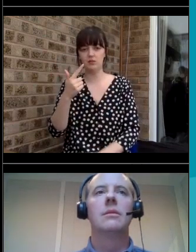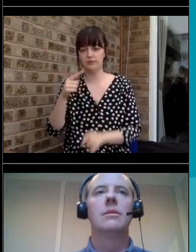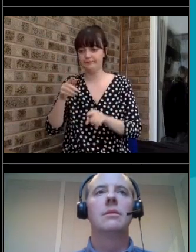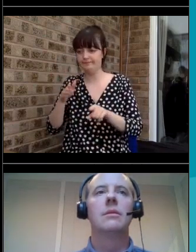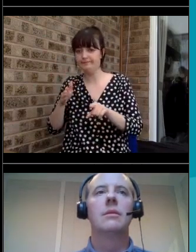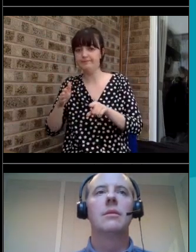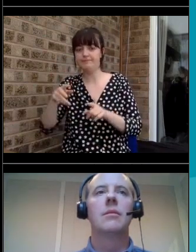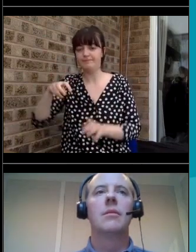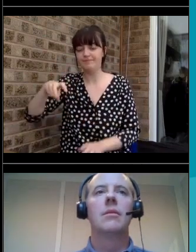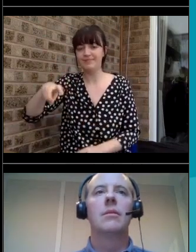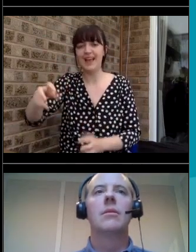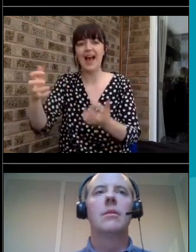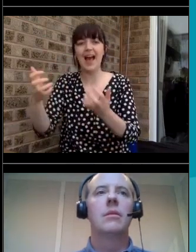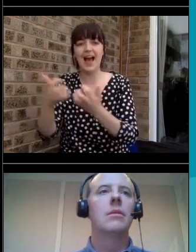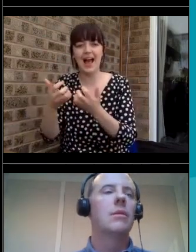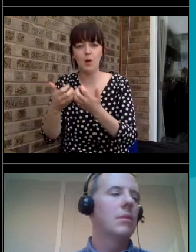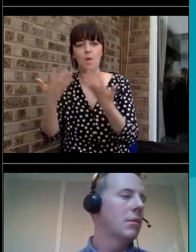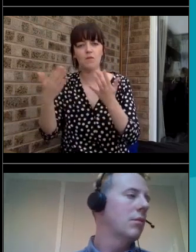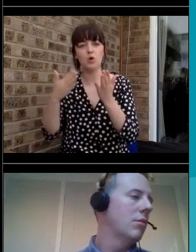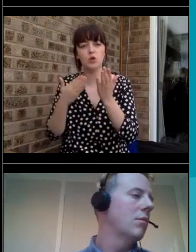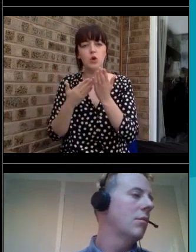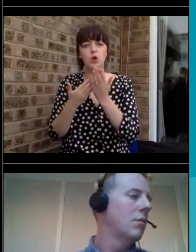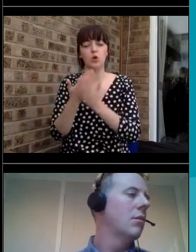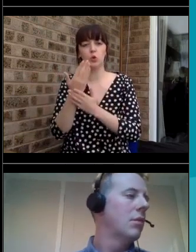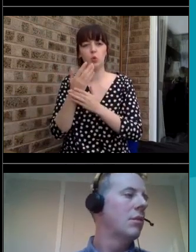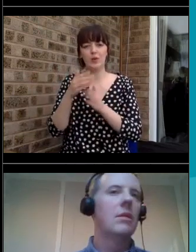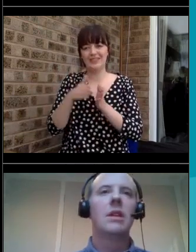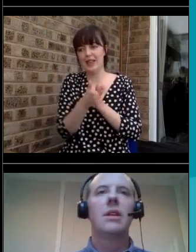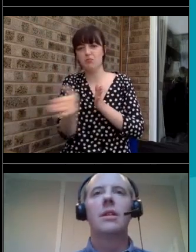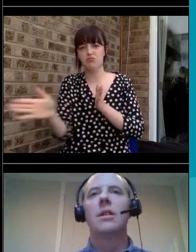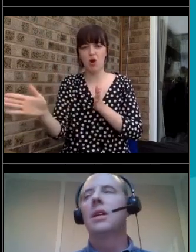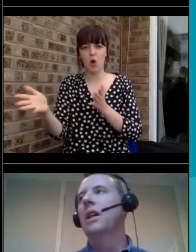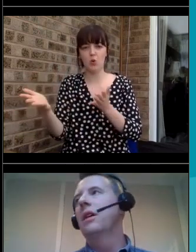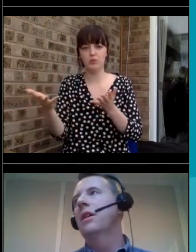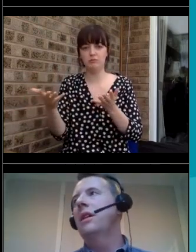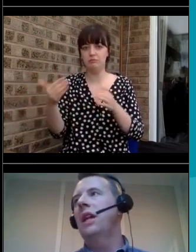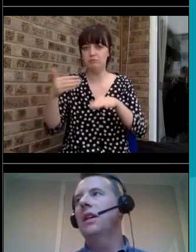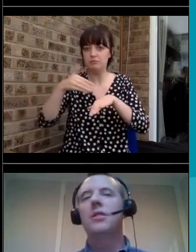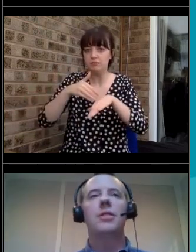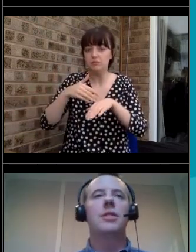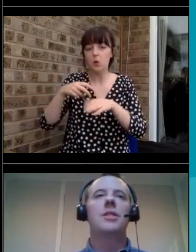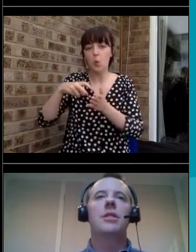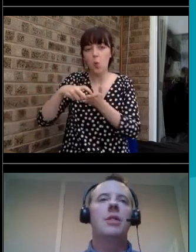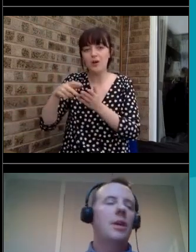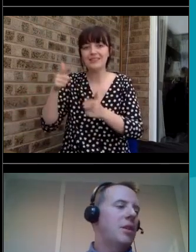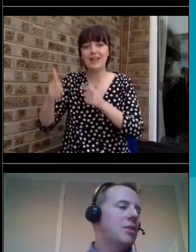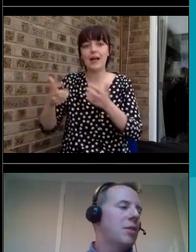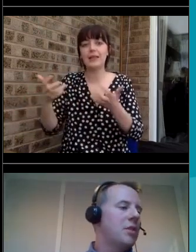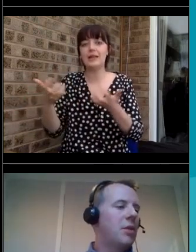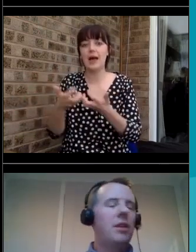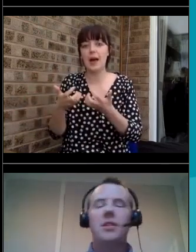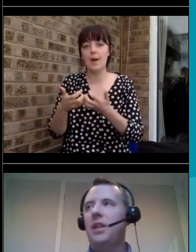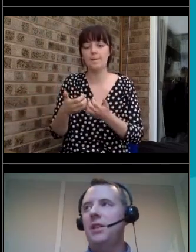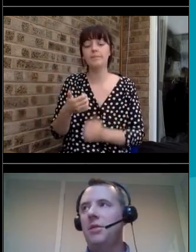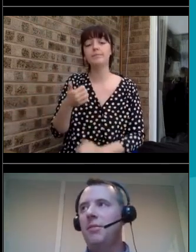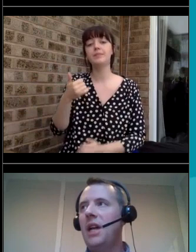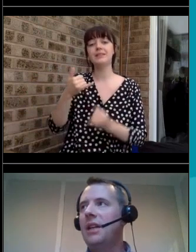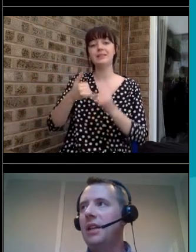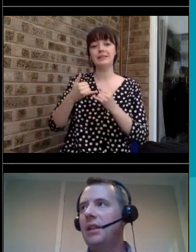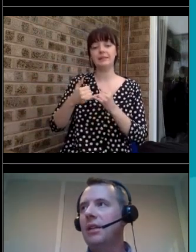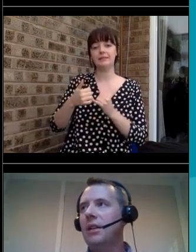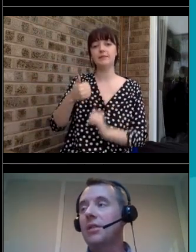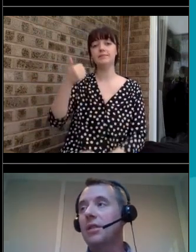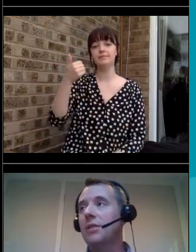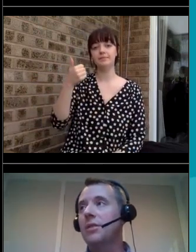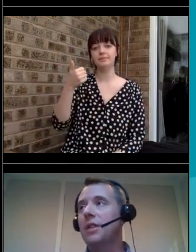roundabout, given the new slip road that's proposed. Steve, can you answer that? Yeah, sure. So that's one of the changes we've